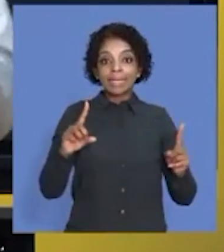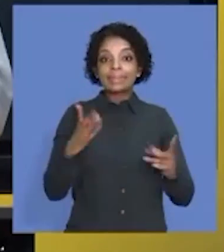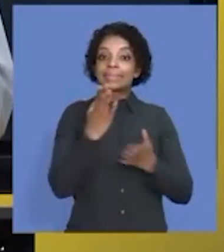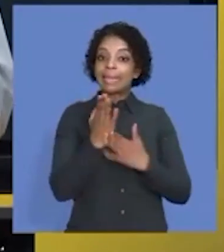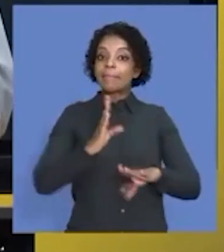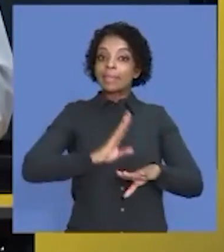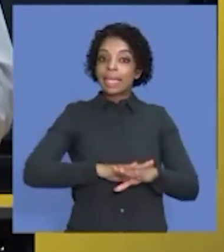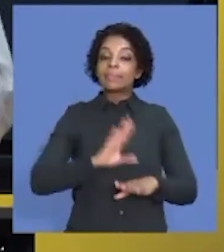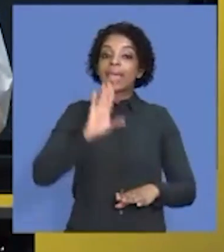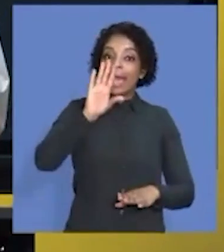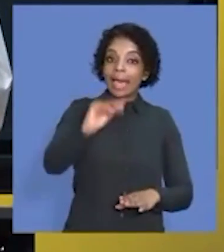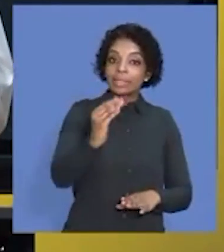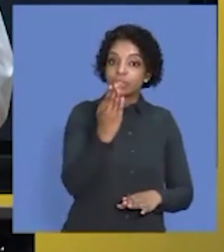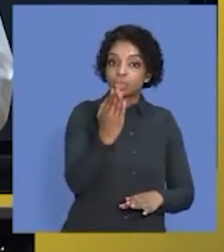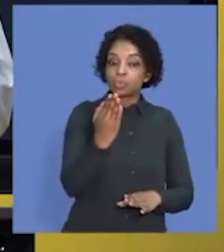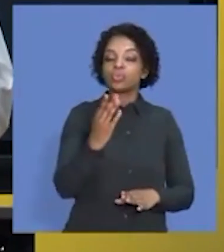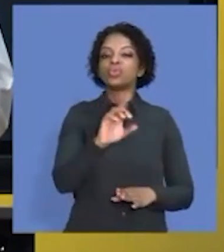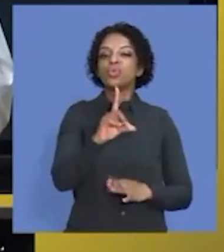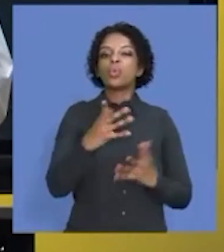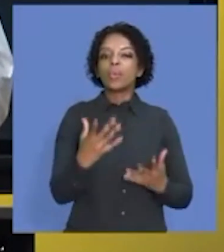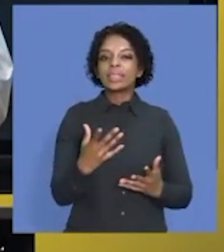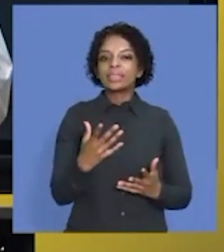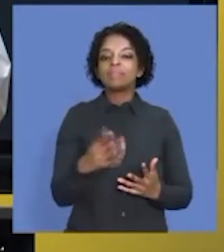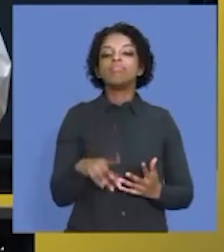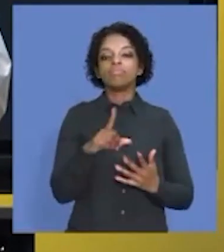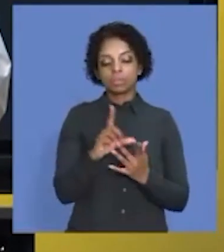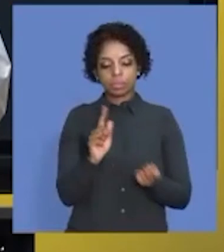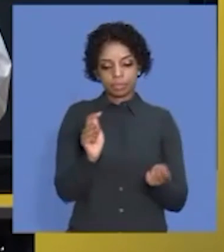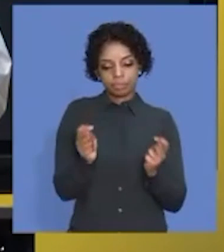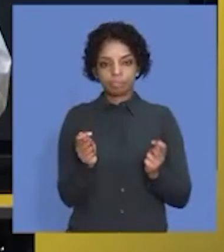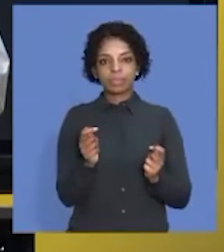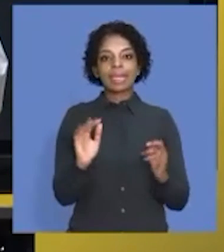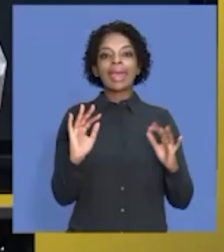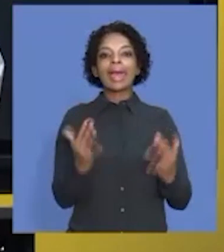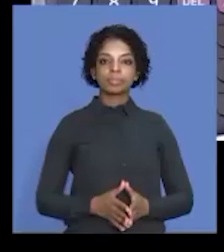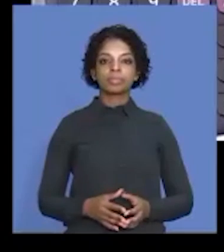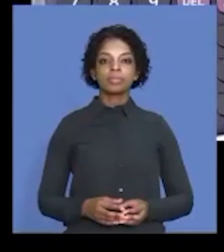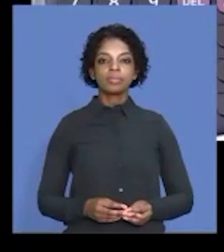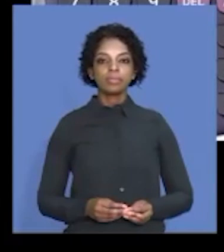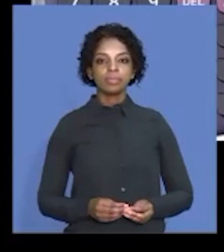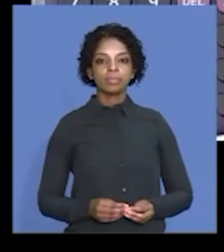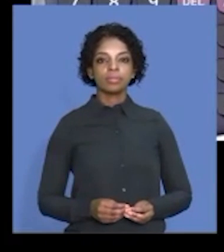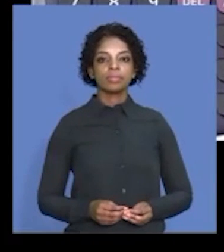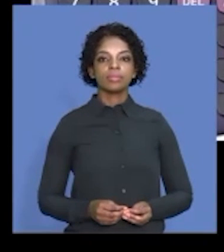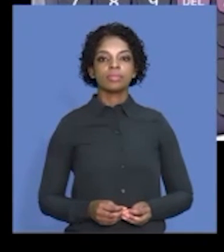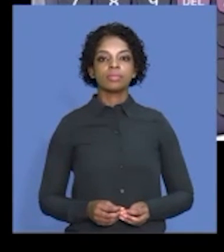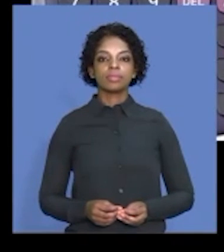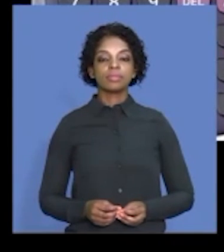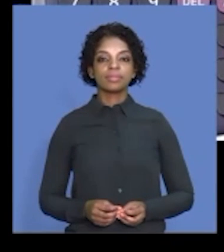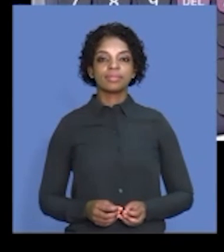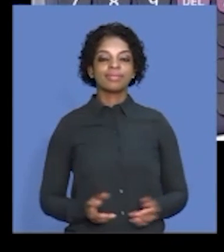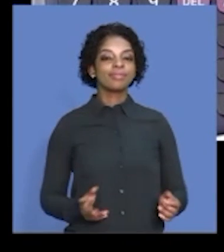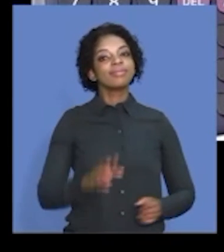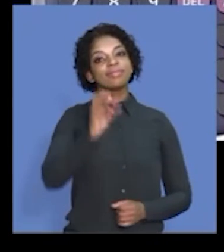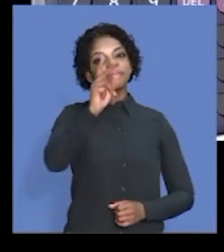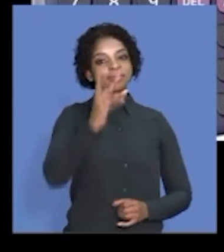to adjust the provision as a percentage of your outstanding debtors. Okay guys, let's go back to our